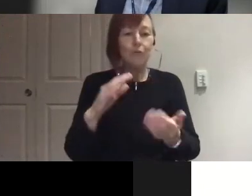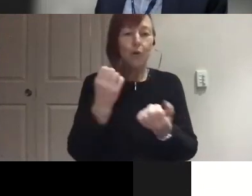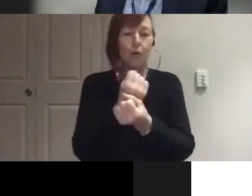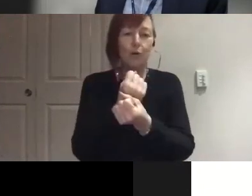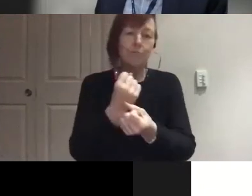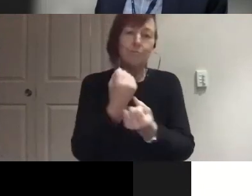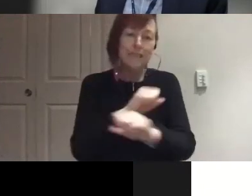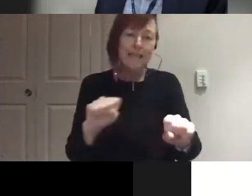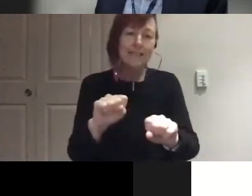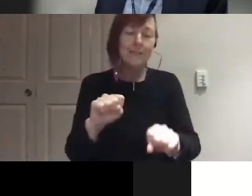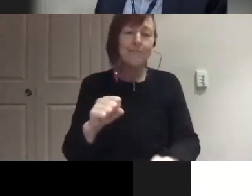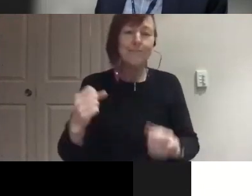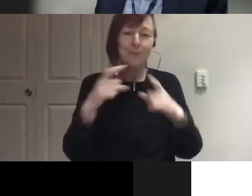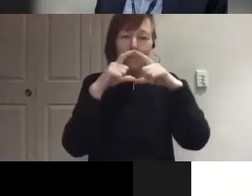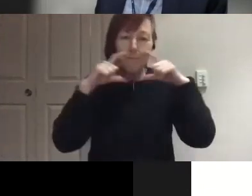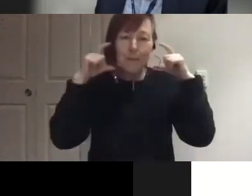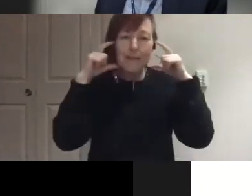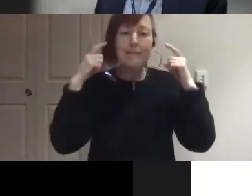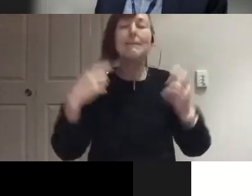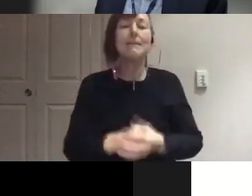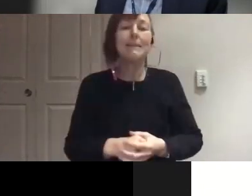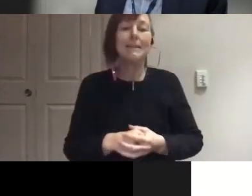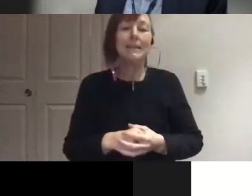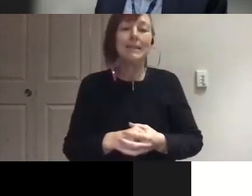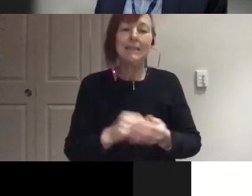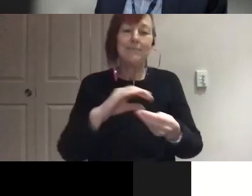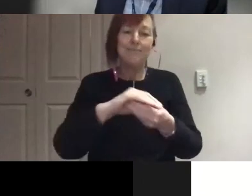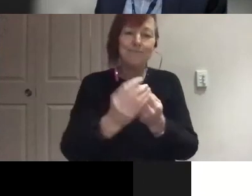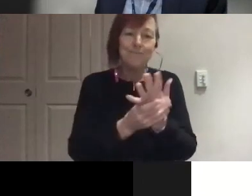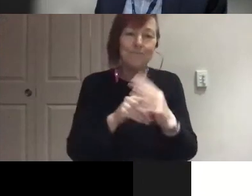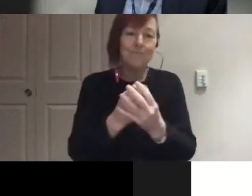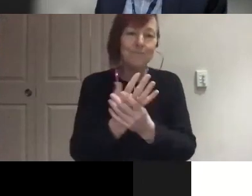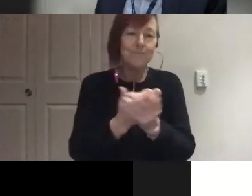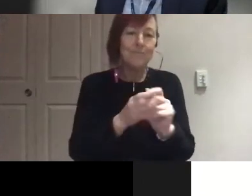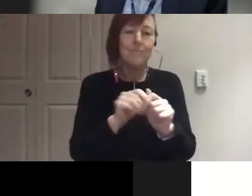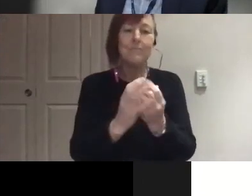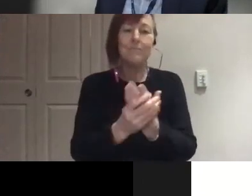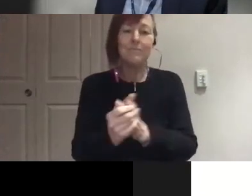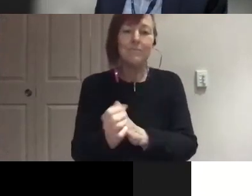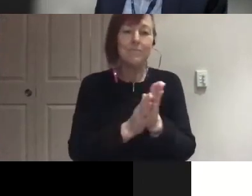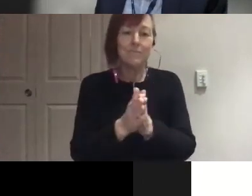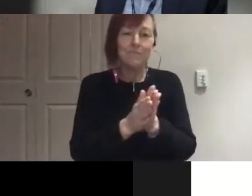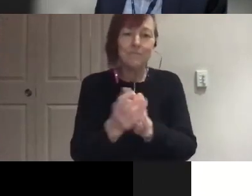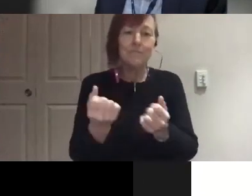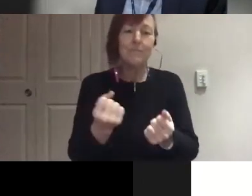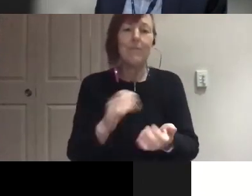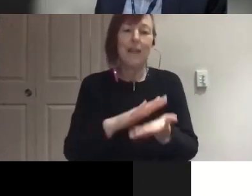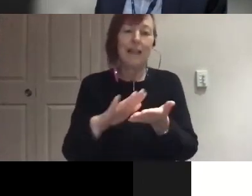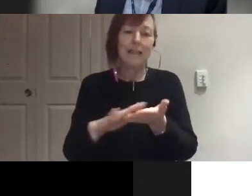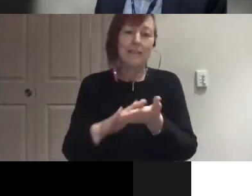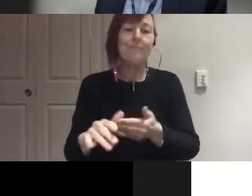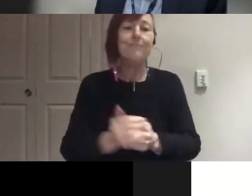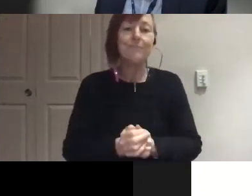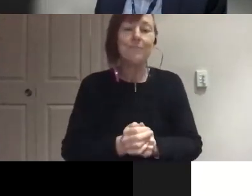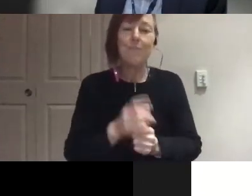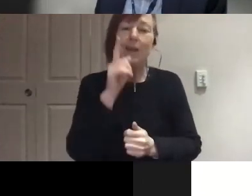hands. And most importantly, one of the things that we're being challenged with at the moment is that some people aren't using QR codes